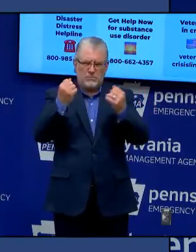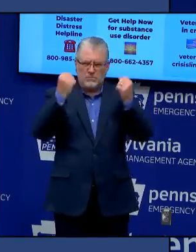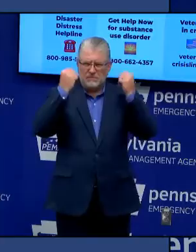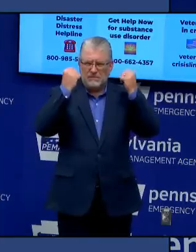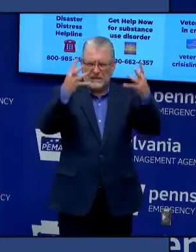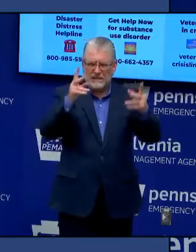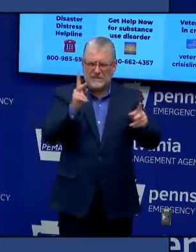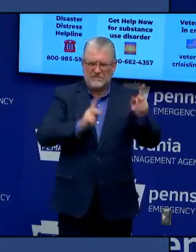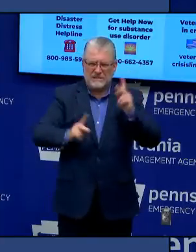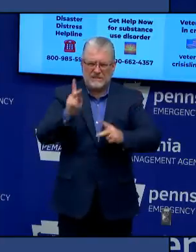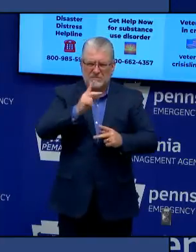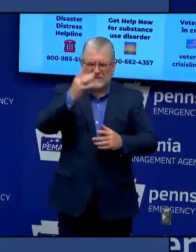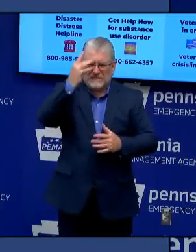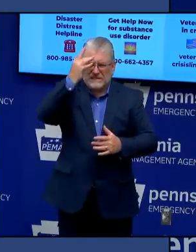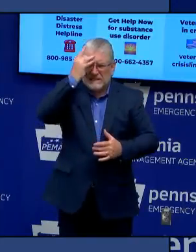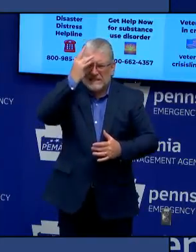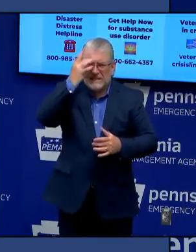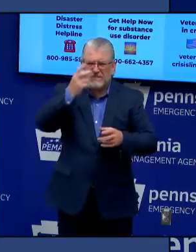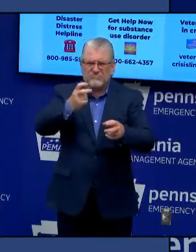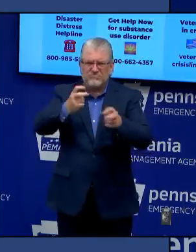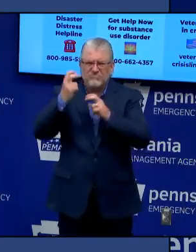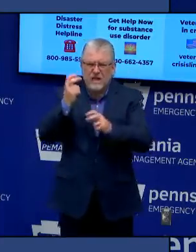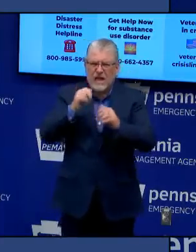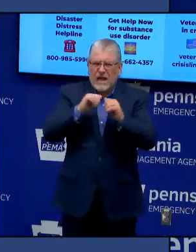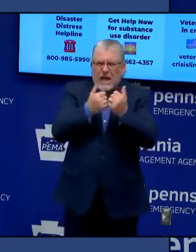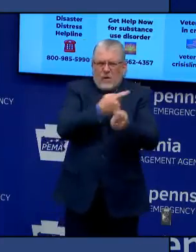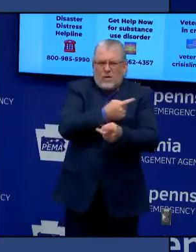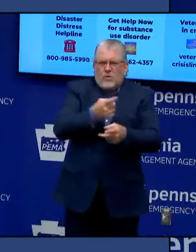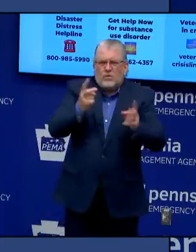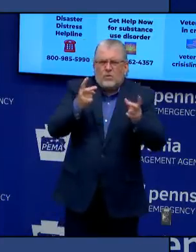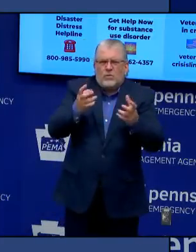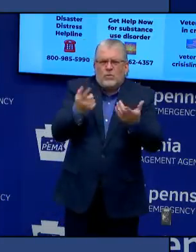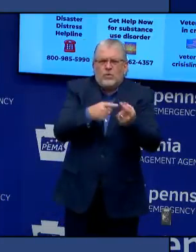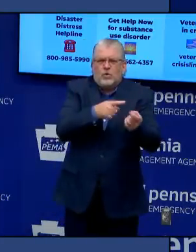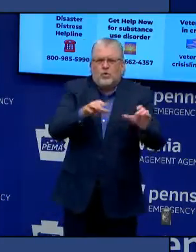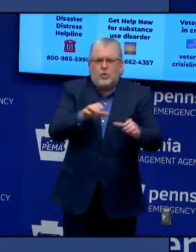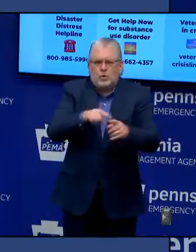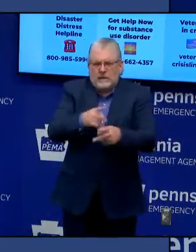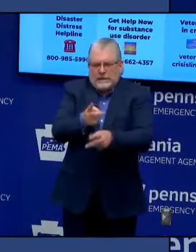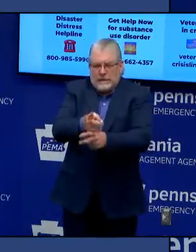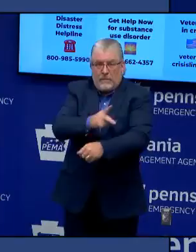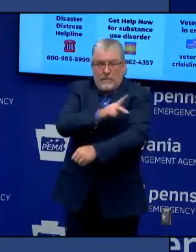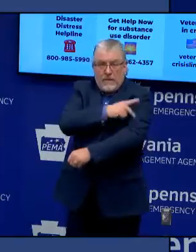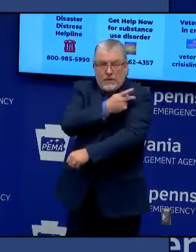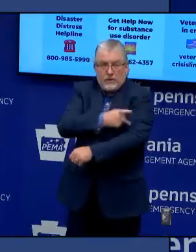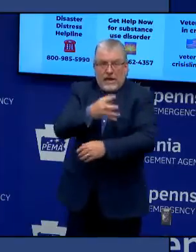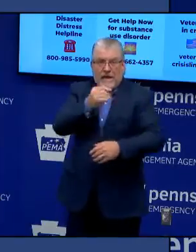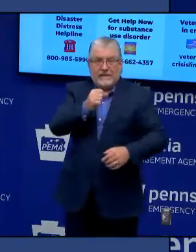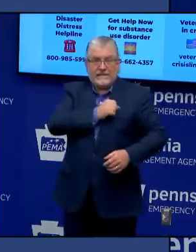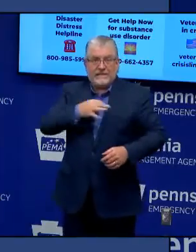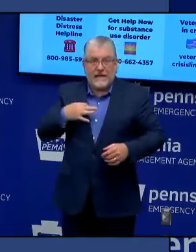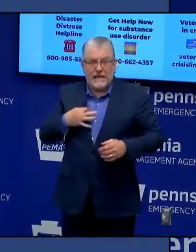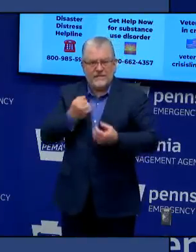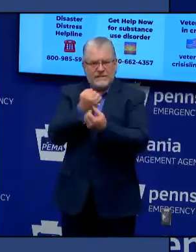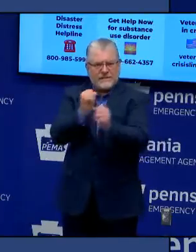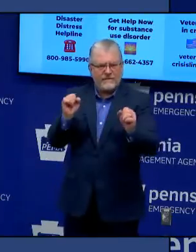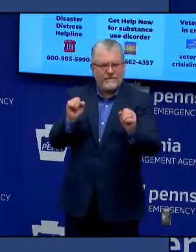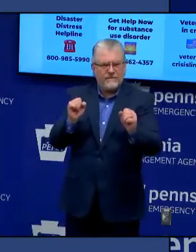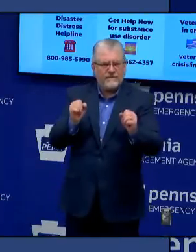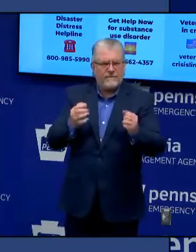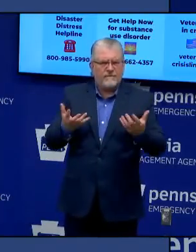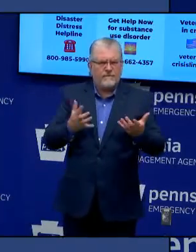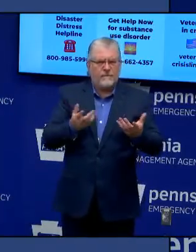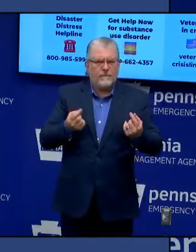for patients and workers? Well, I think that's an excellent question. And we're very